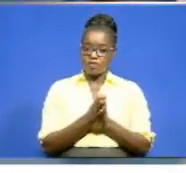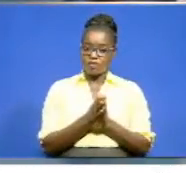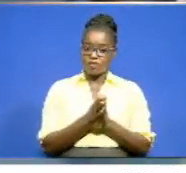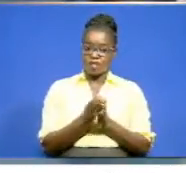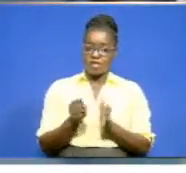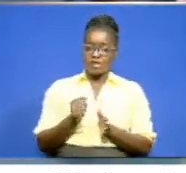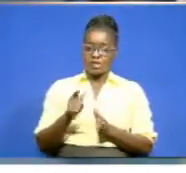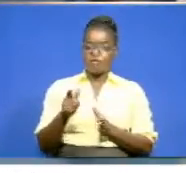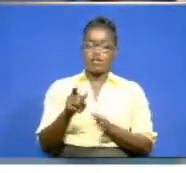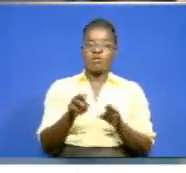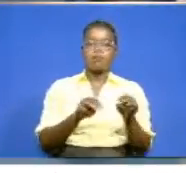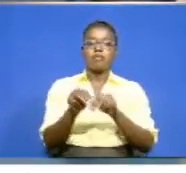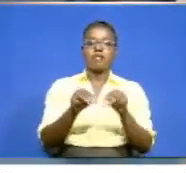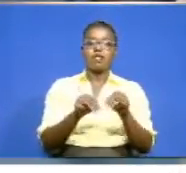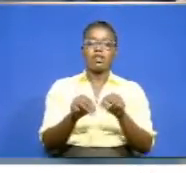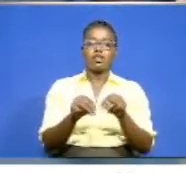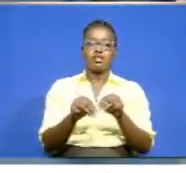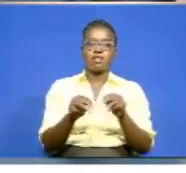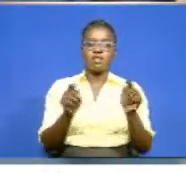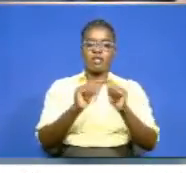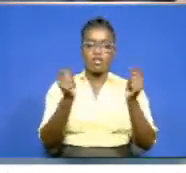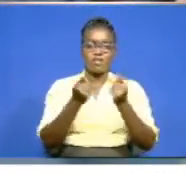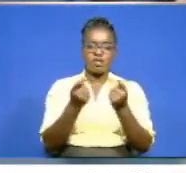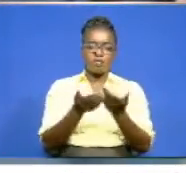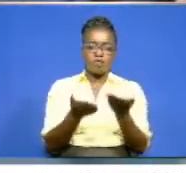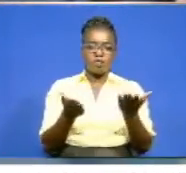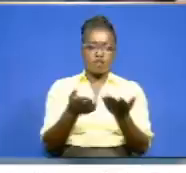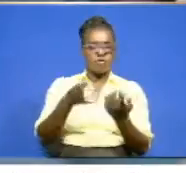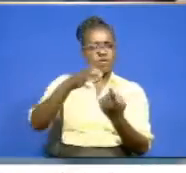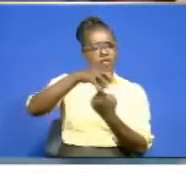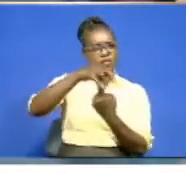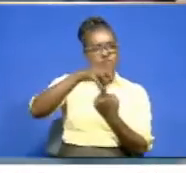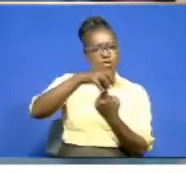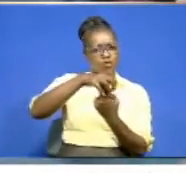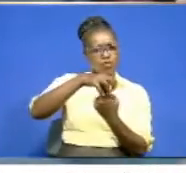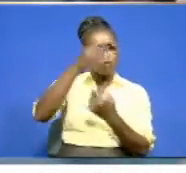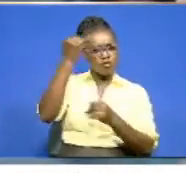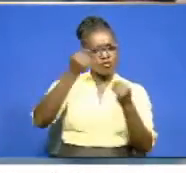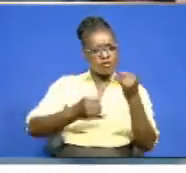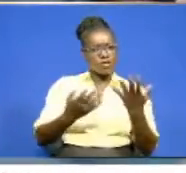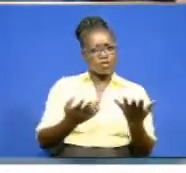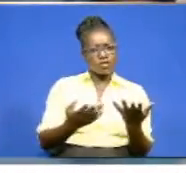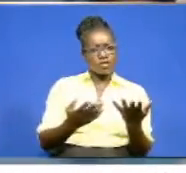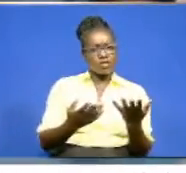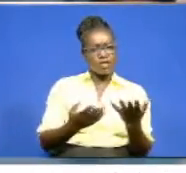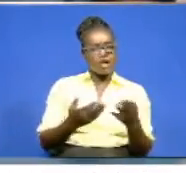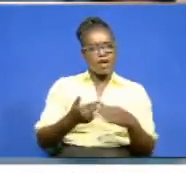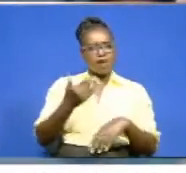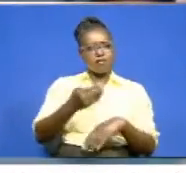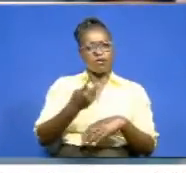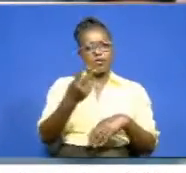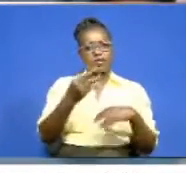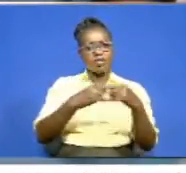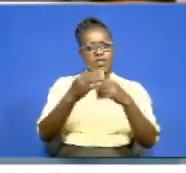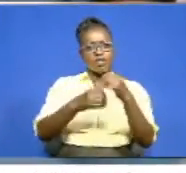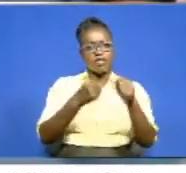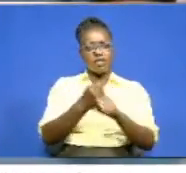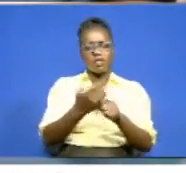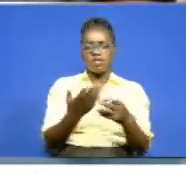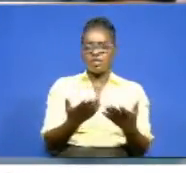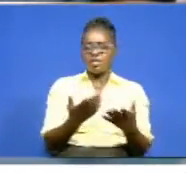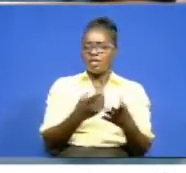has managed to take this team to the championship finals after 28 years. Maybe what kind